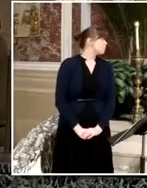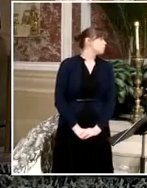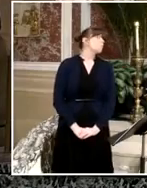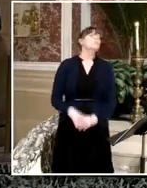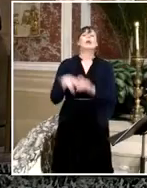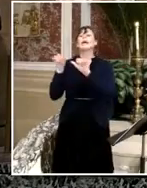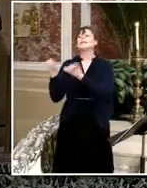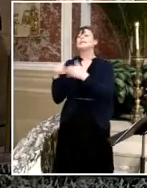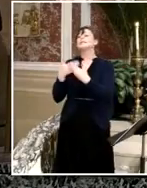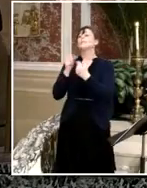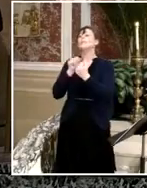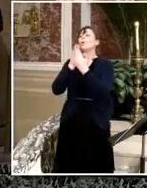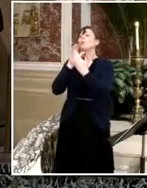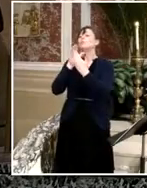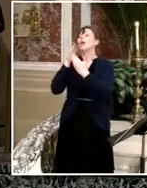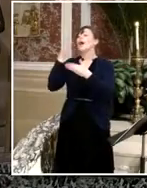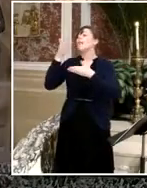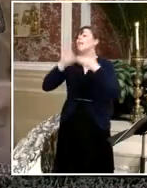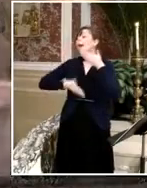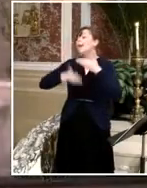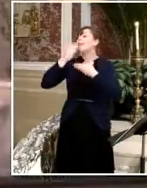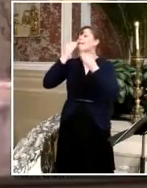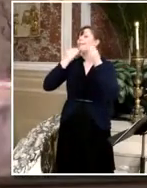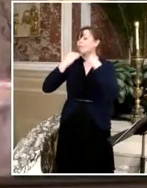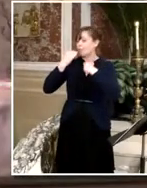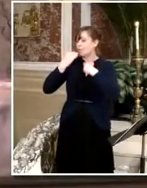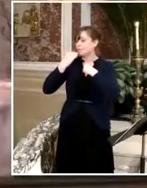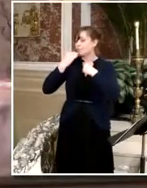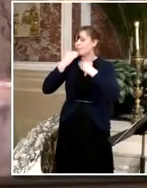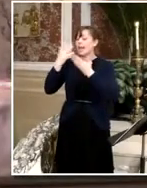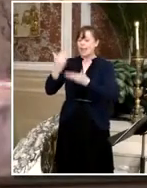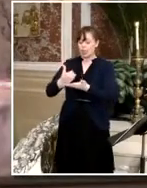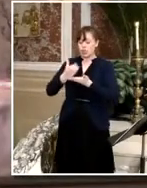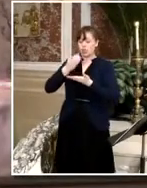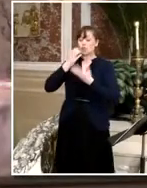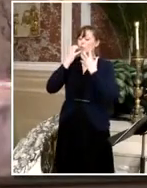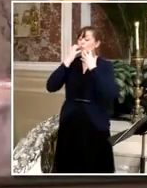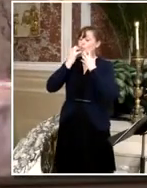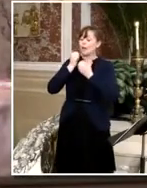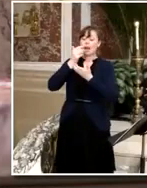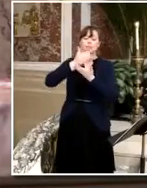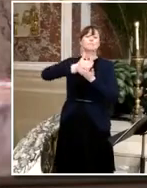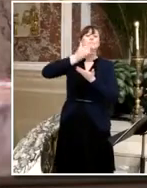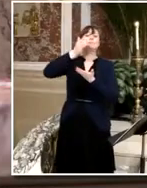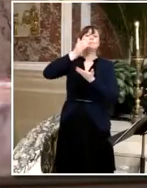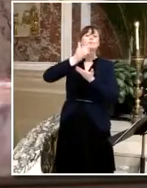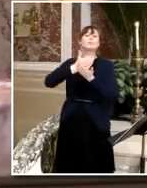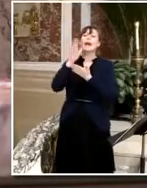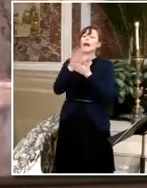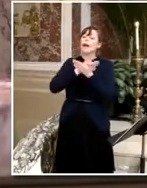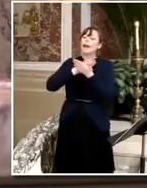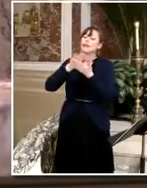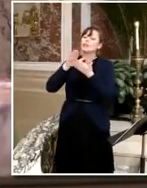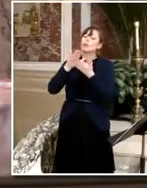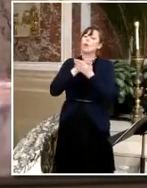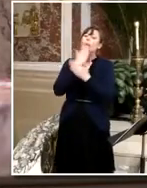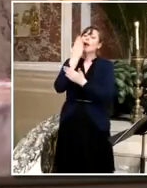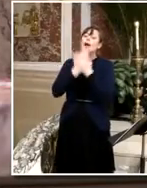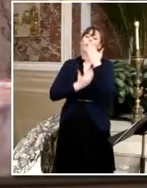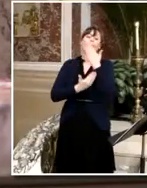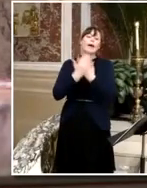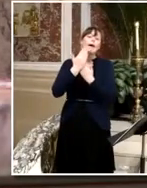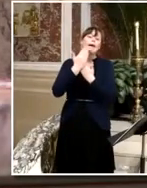In a similar way, when supper was ended, he took this precious chalice in his holy and venerable